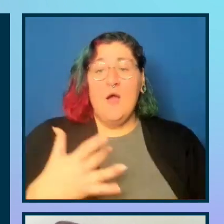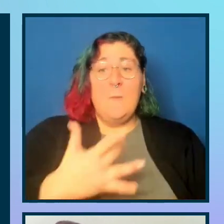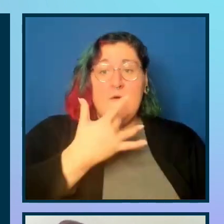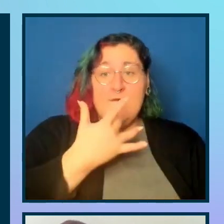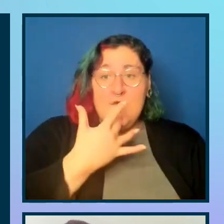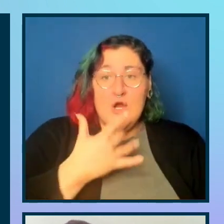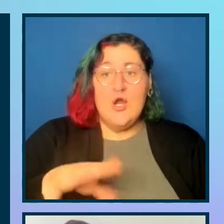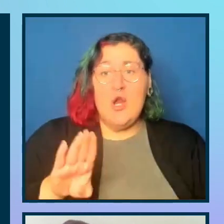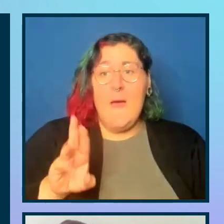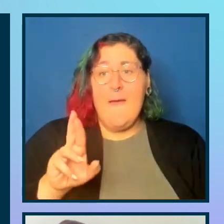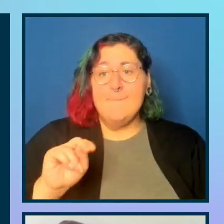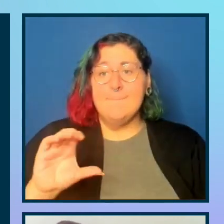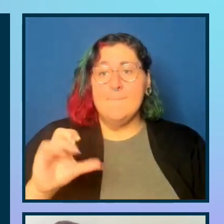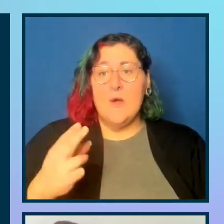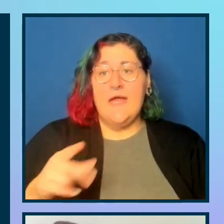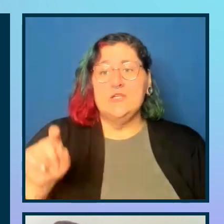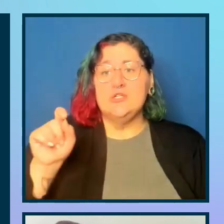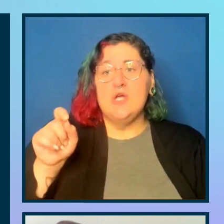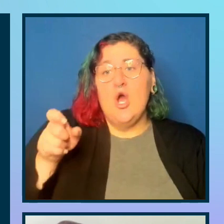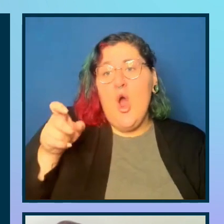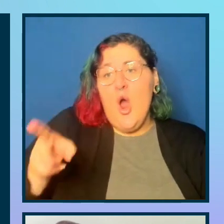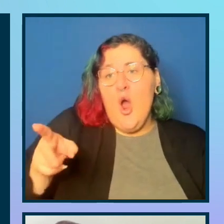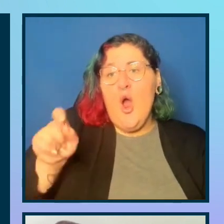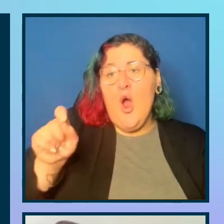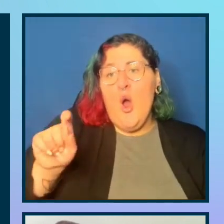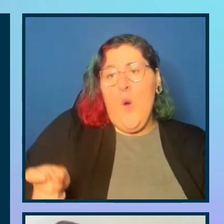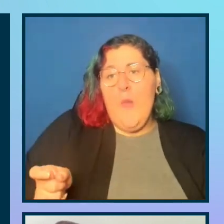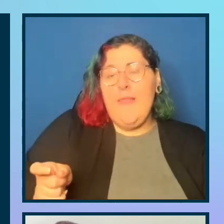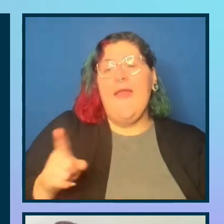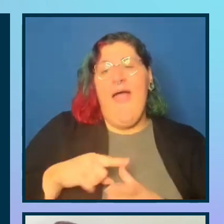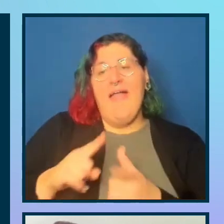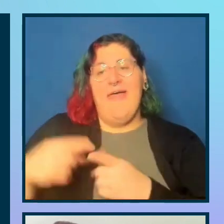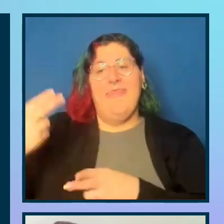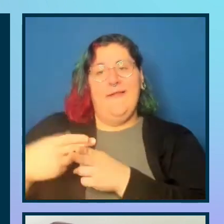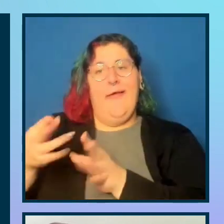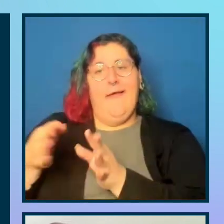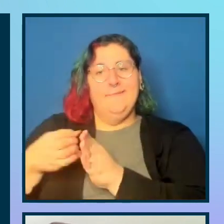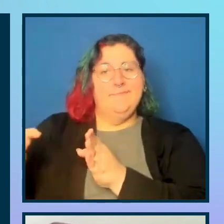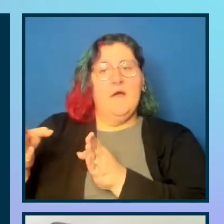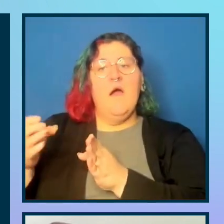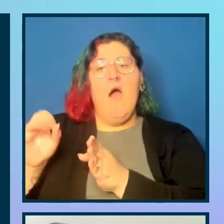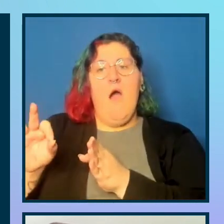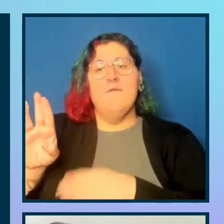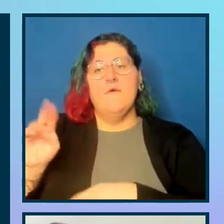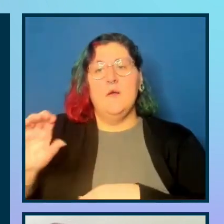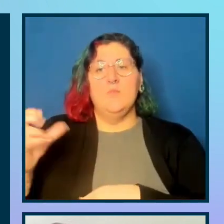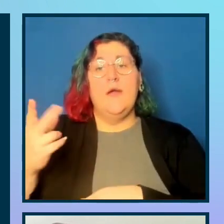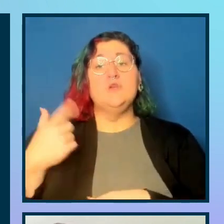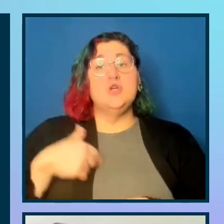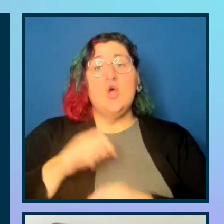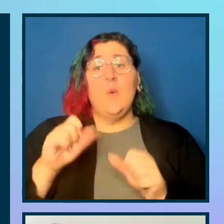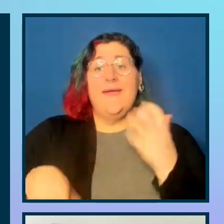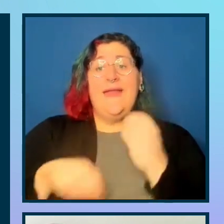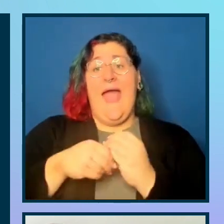to achieve that, first of all, we add a hidden, only a screen reader only class to make sure that we don't really